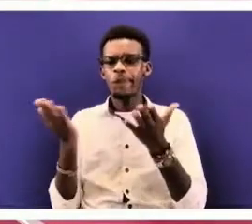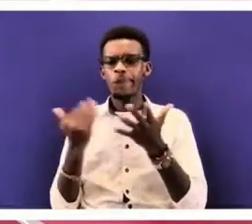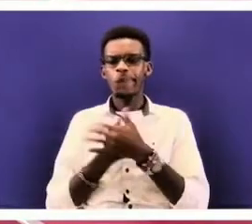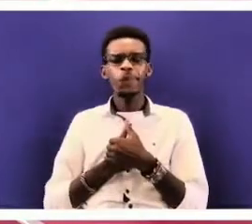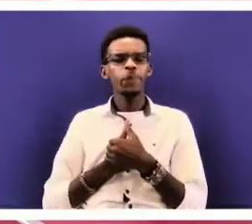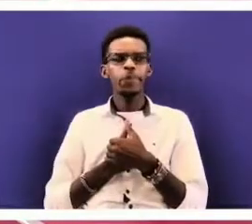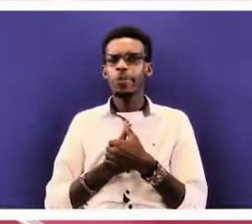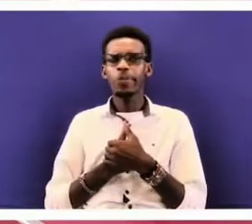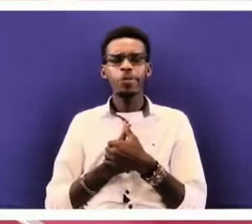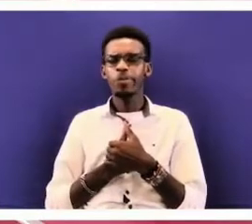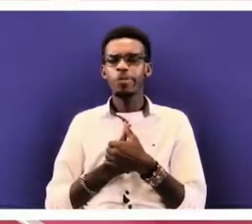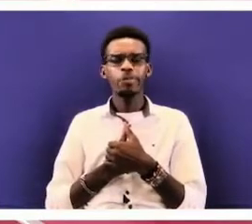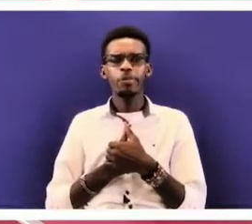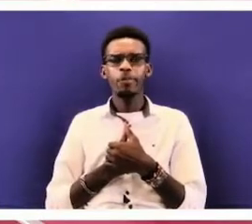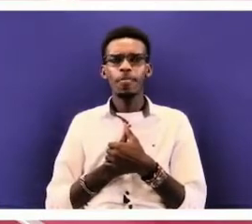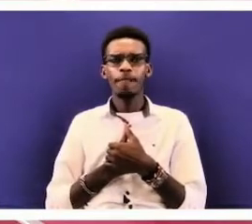No.